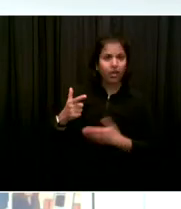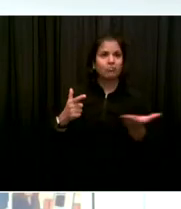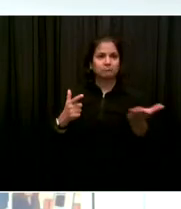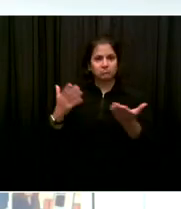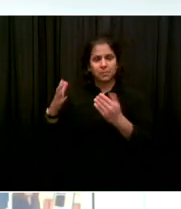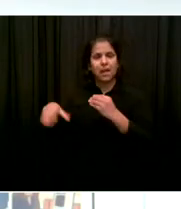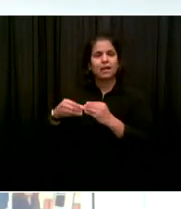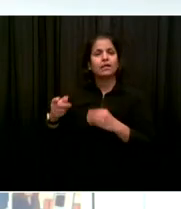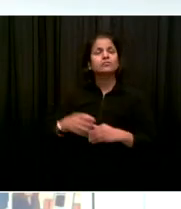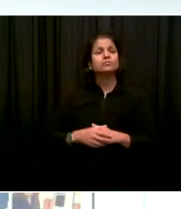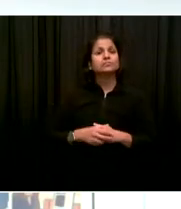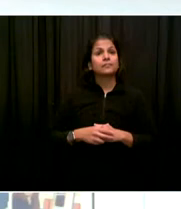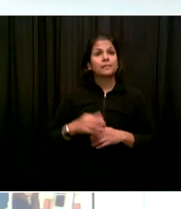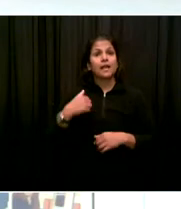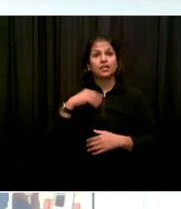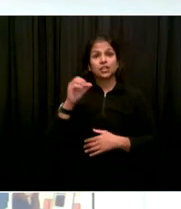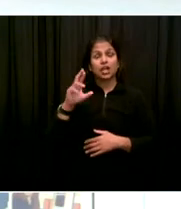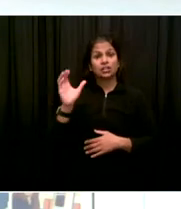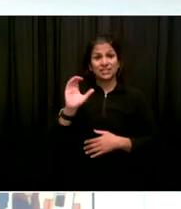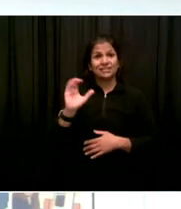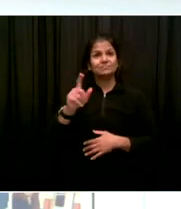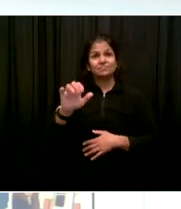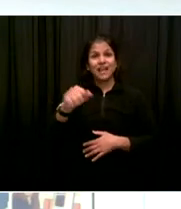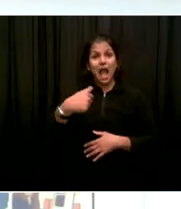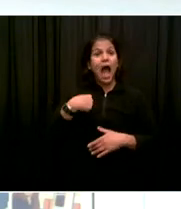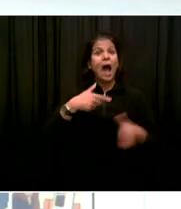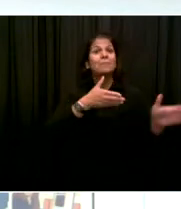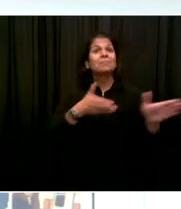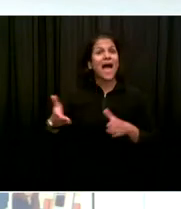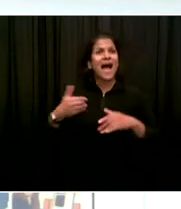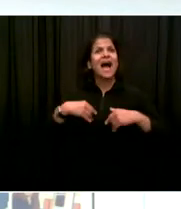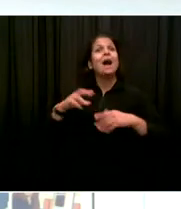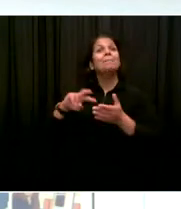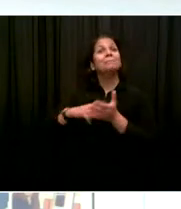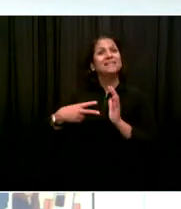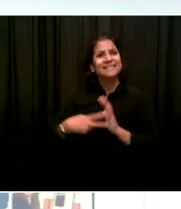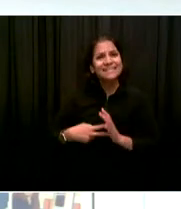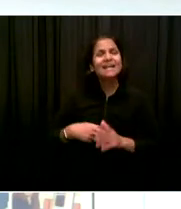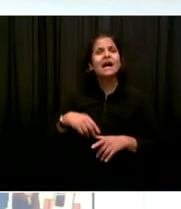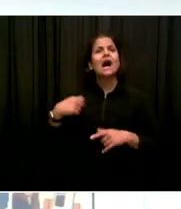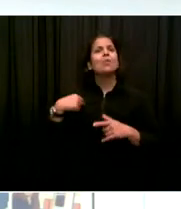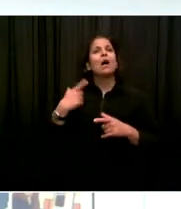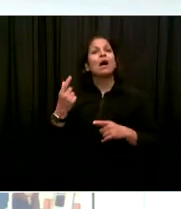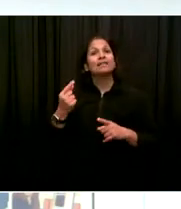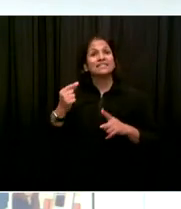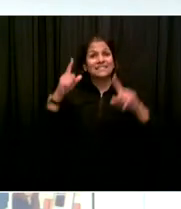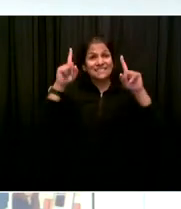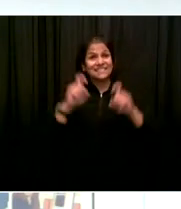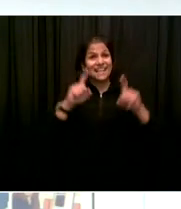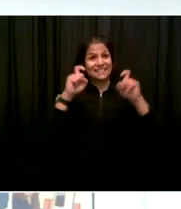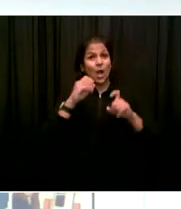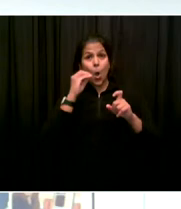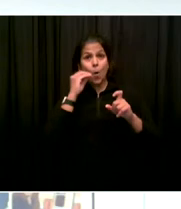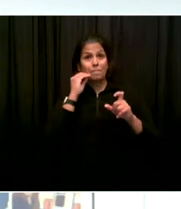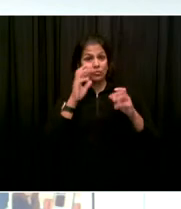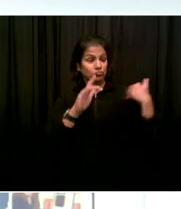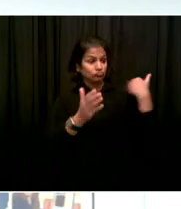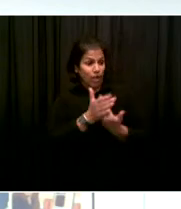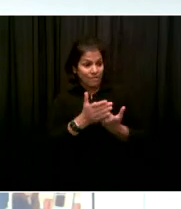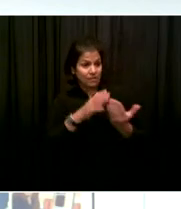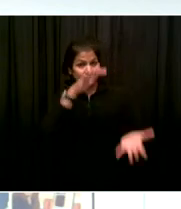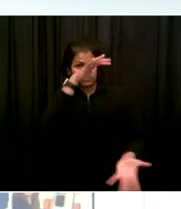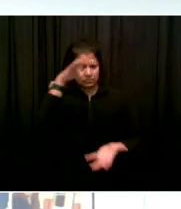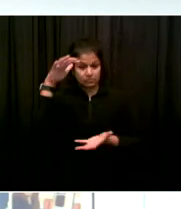line, I was speaking more to the fact that as soon as the tests arrive in New York City, we'll be able to get them